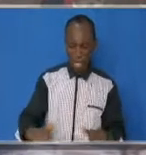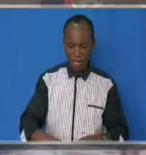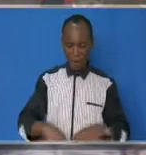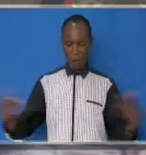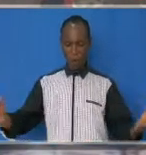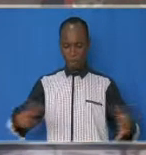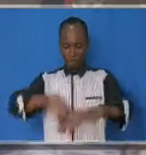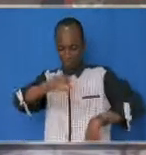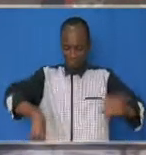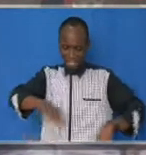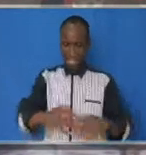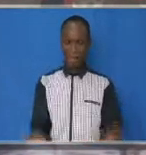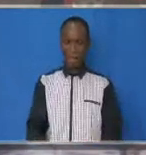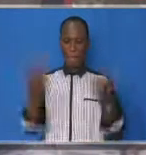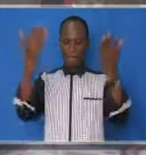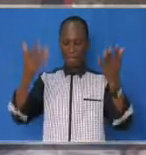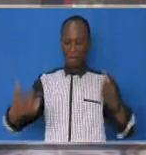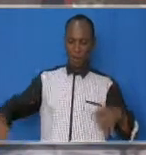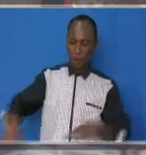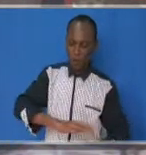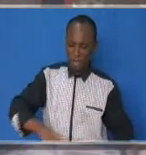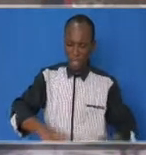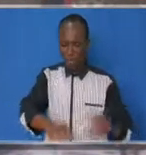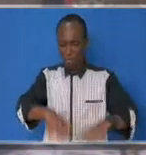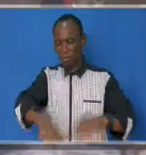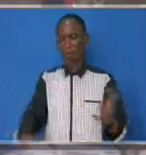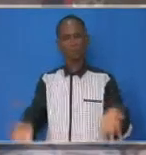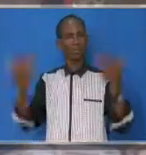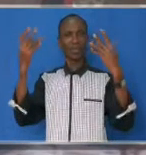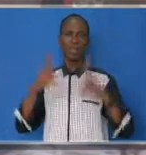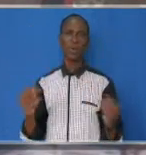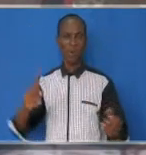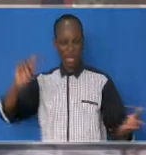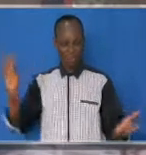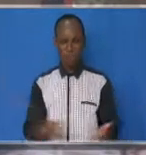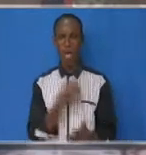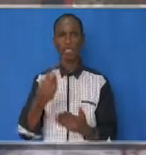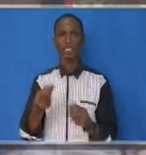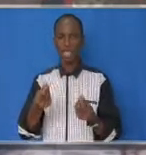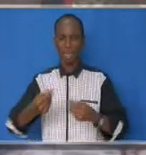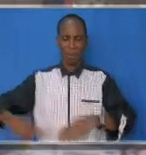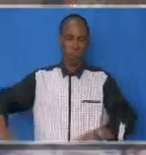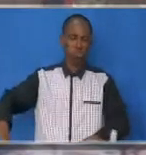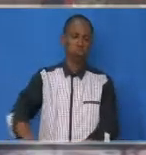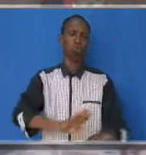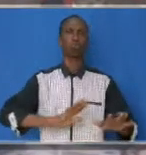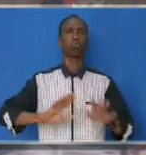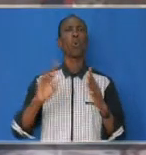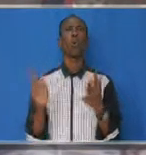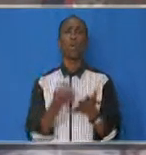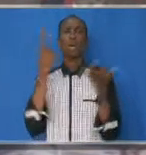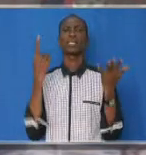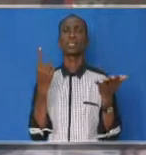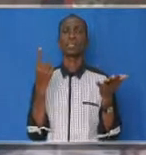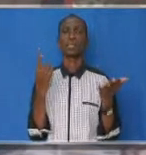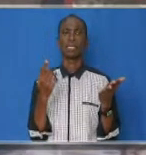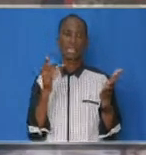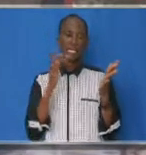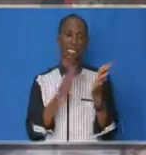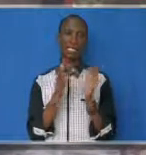candidates for baptism. At also me a no, a dear, as I say, what the bo a